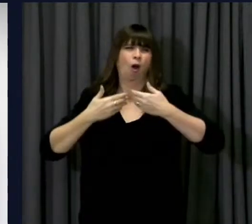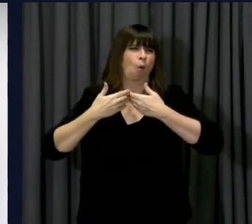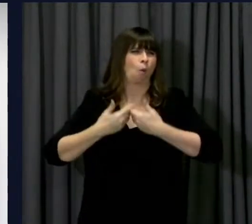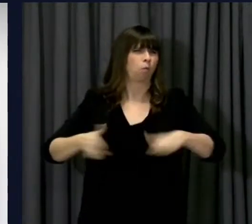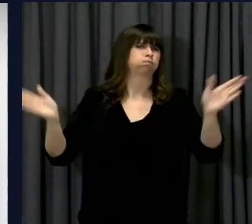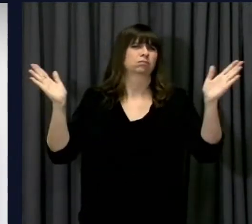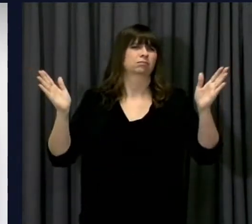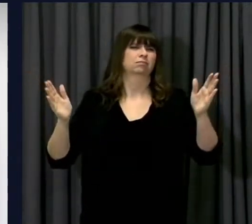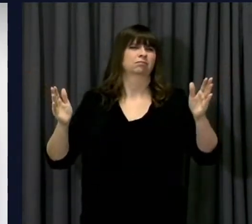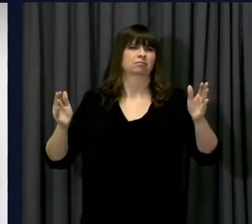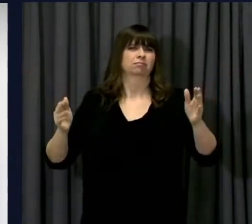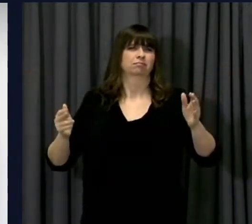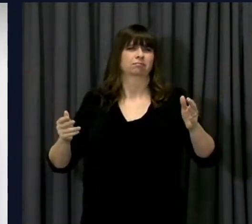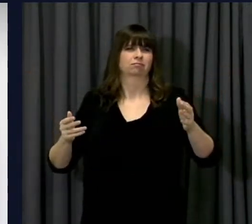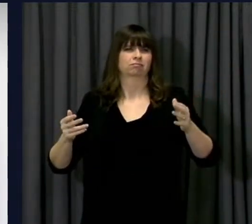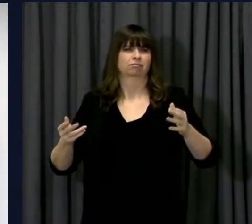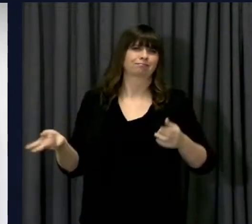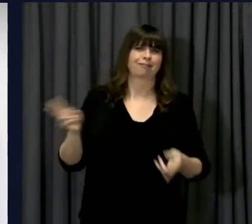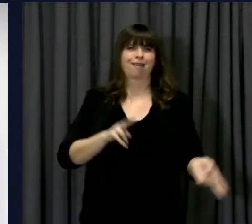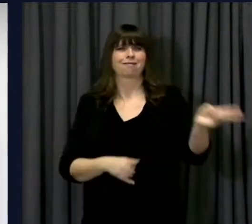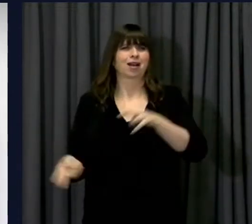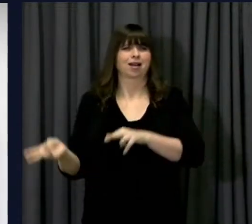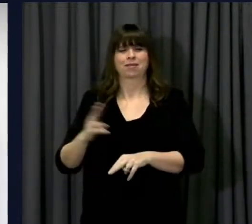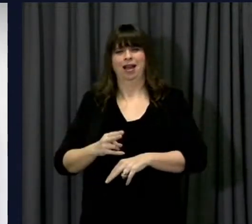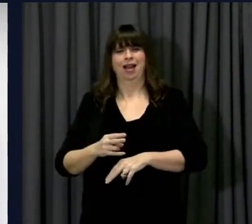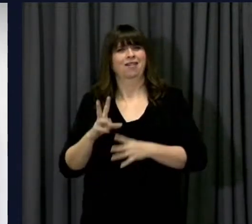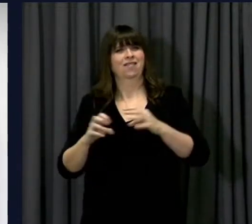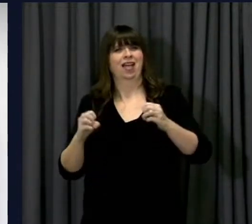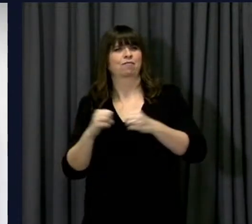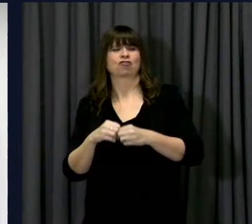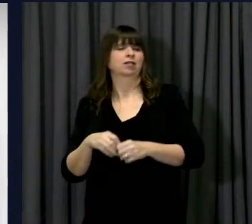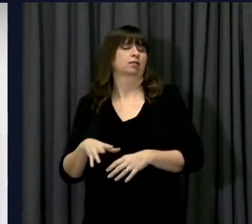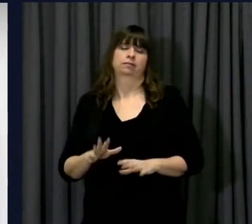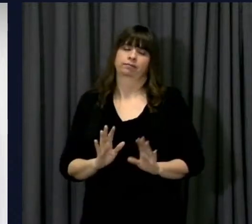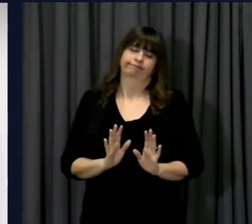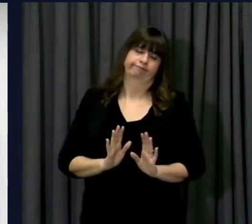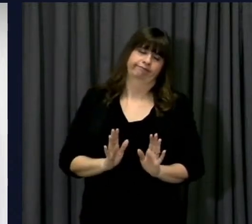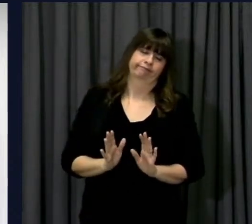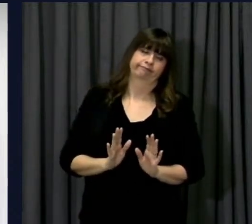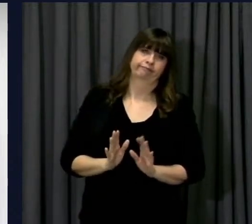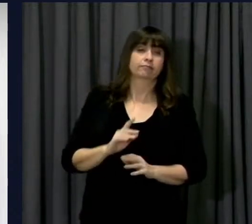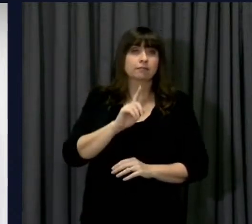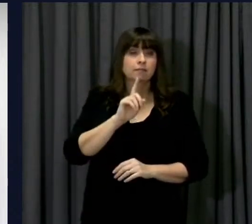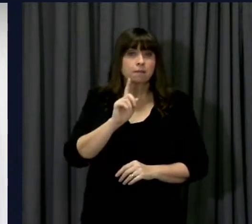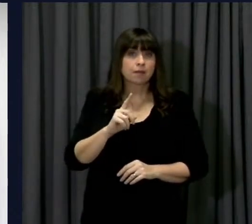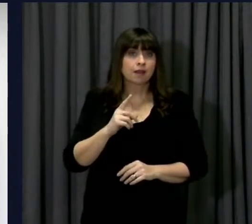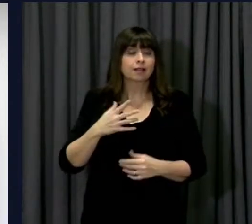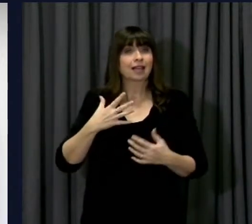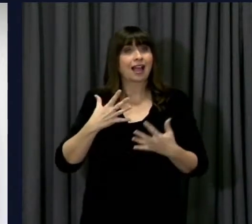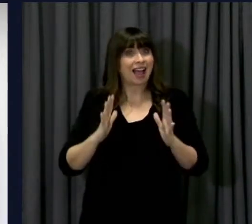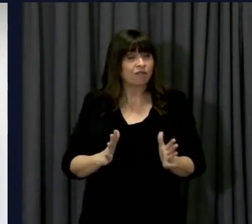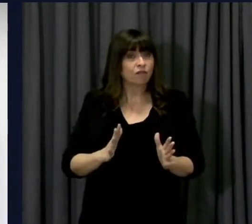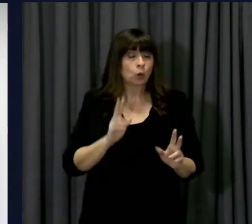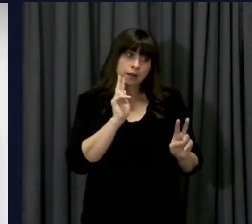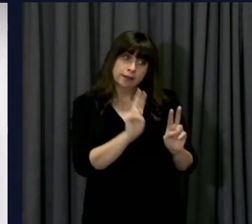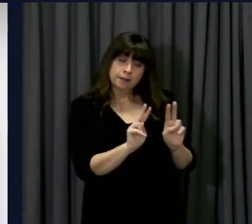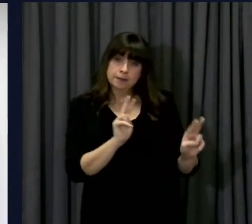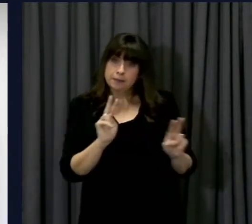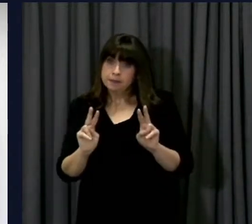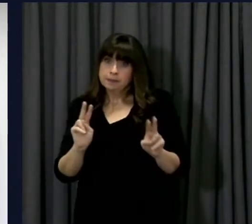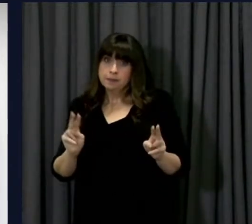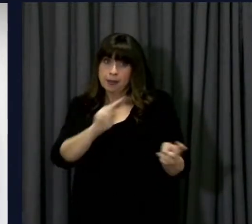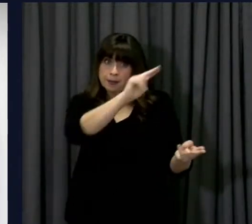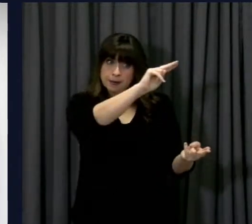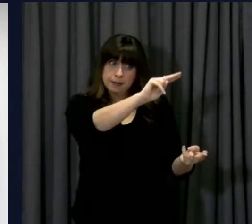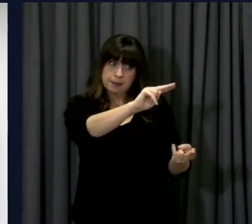of restrictions when we come to review matters in the 3rd week of February. But we will, of course, have to look at what's happening with those